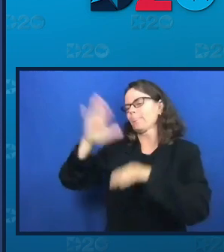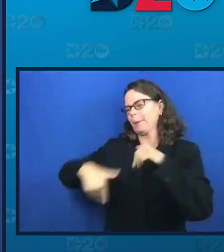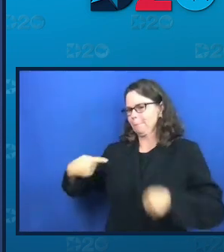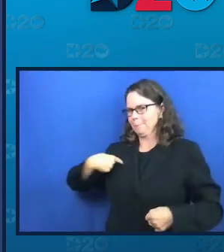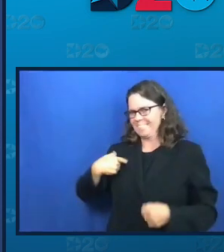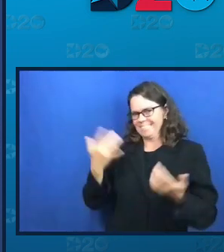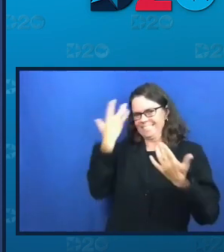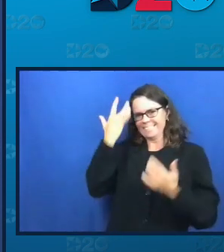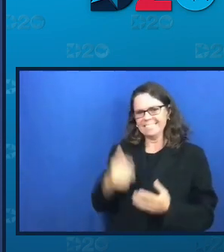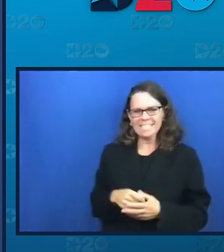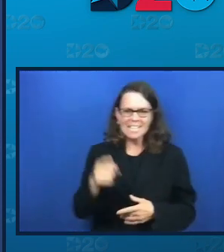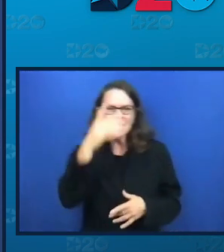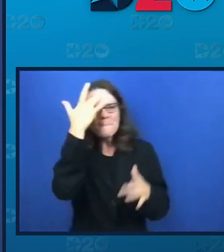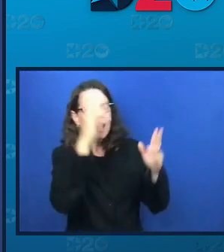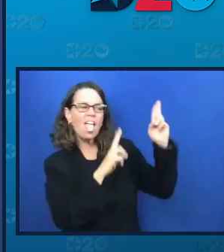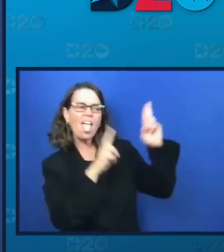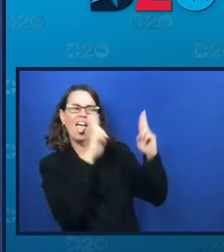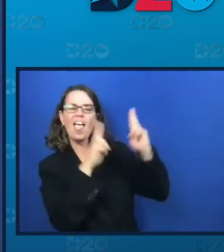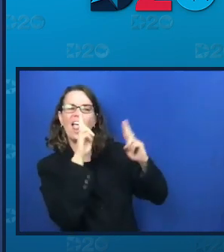the obvious answer, right?